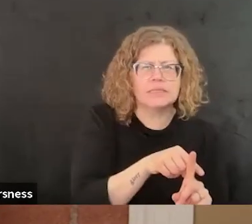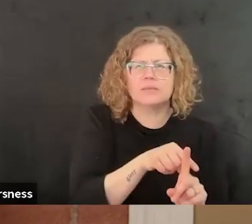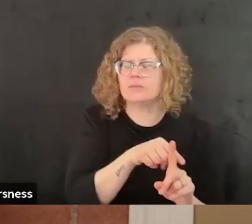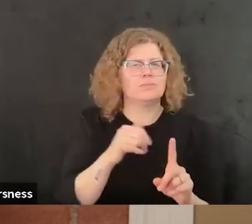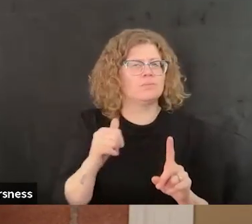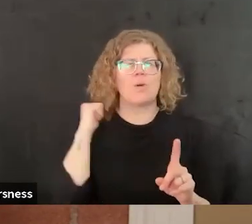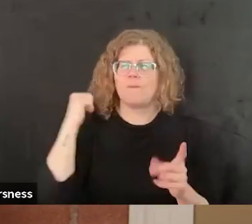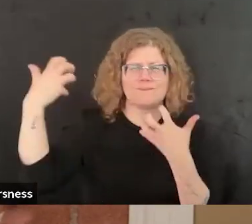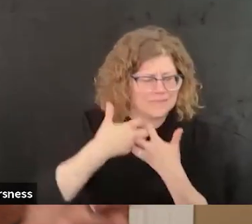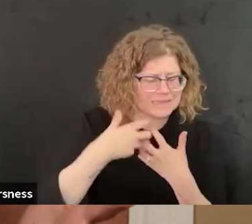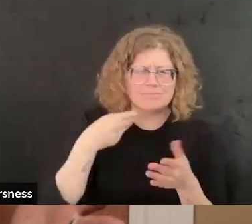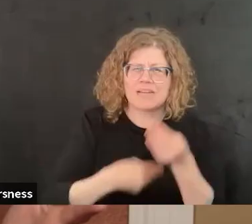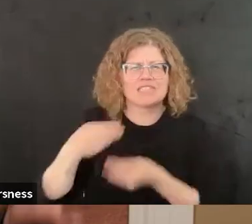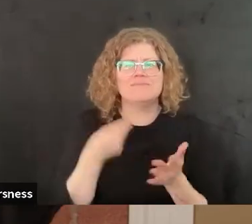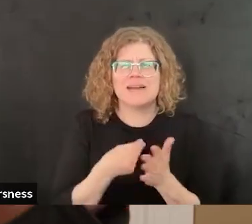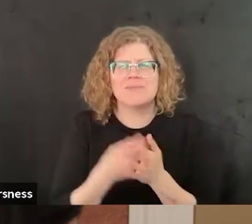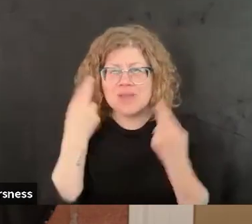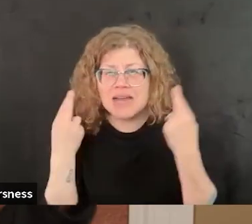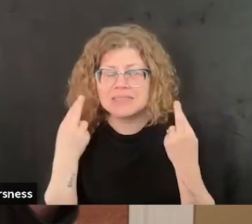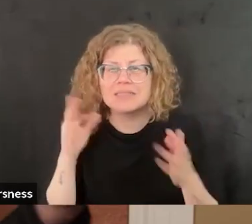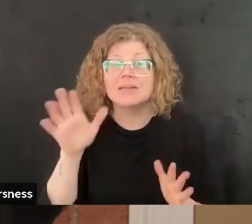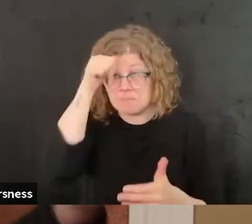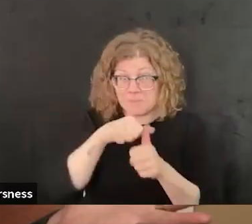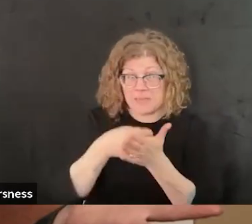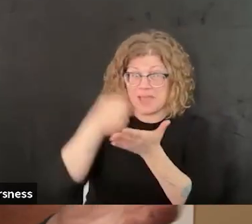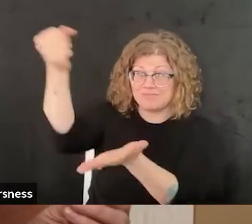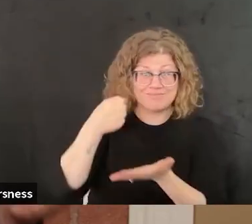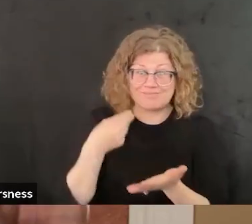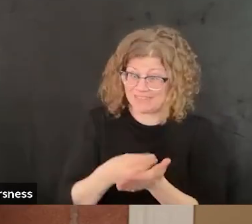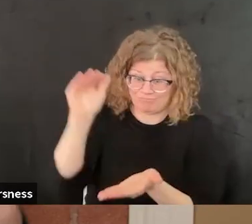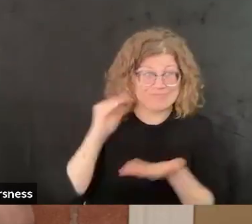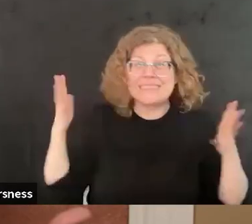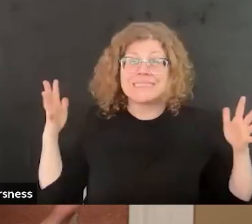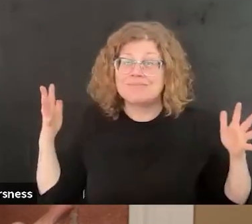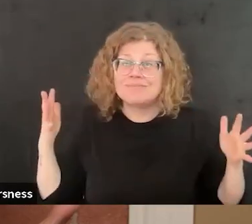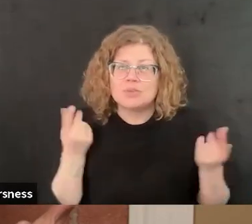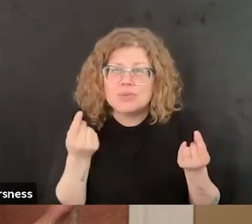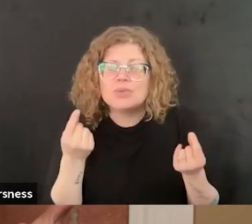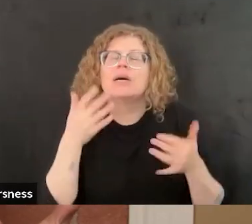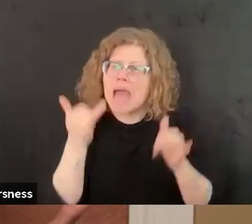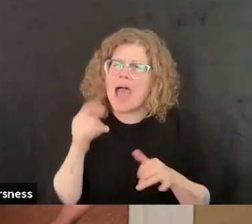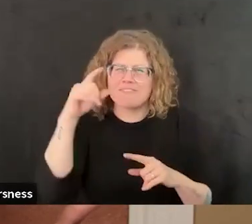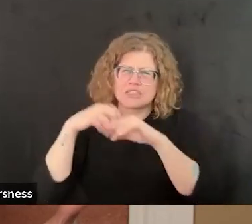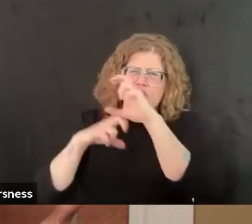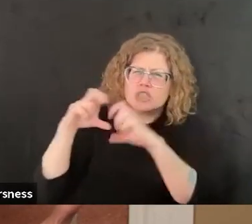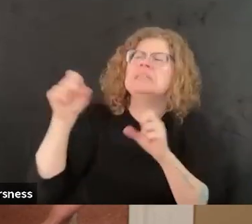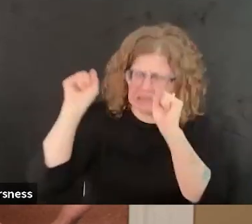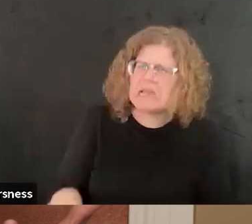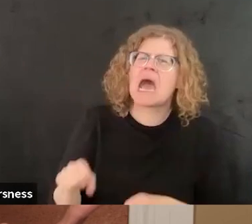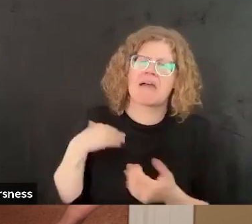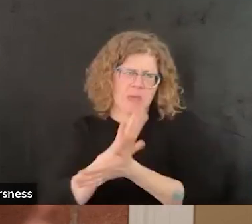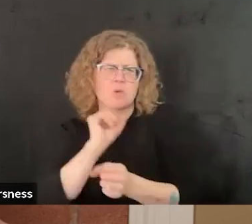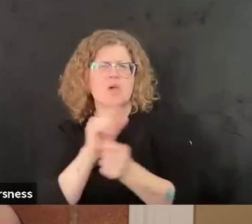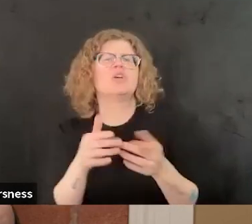within the budget that you have because remember, there is no more money. So unlike a construction industry where you might